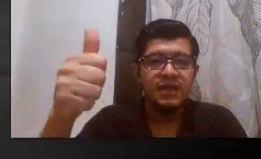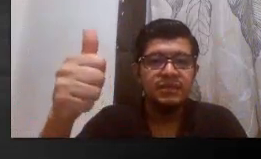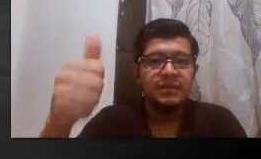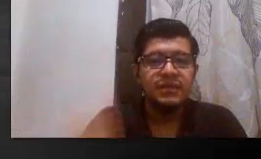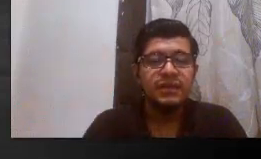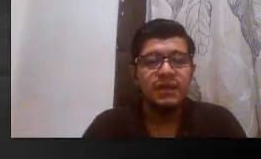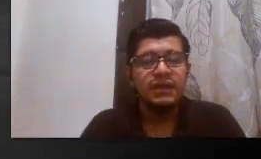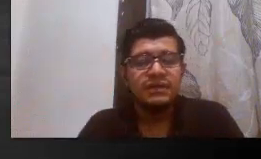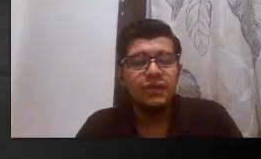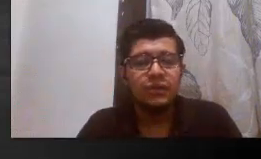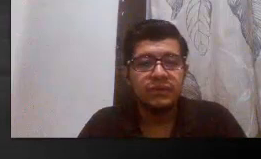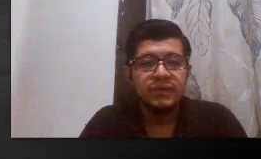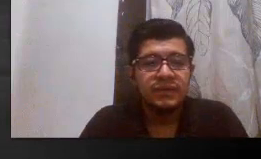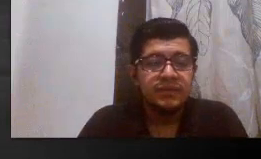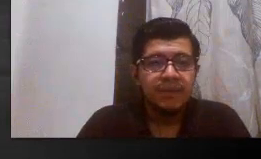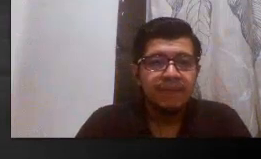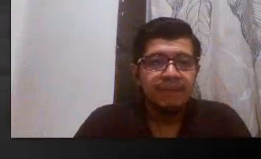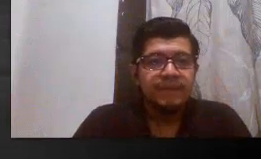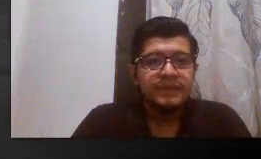thumbs up, and so on.